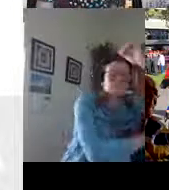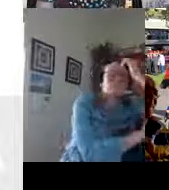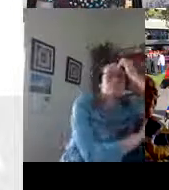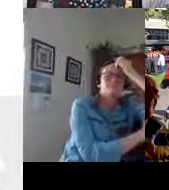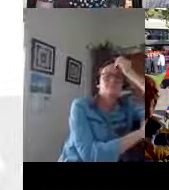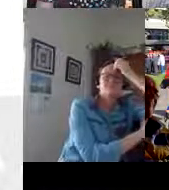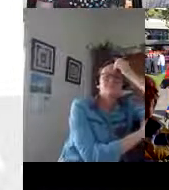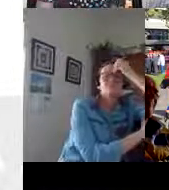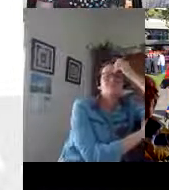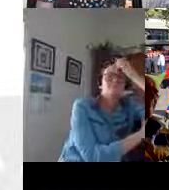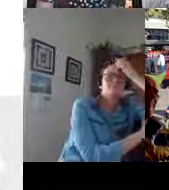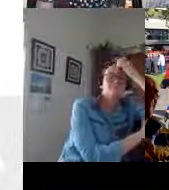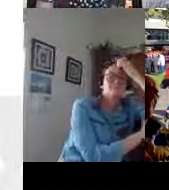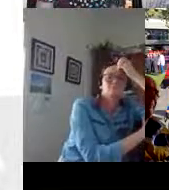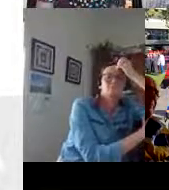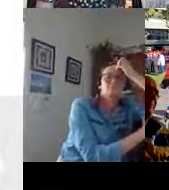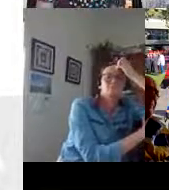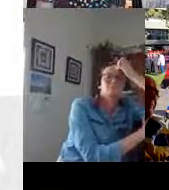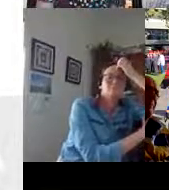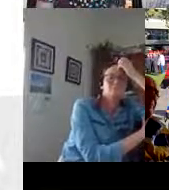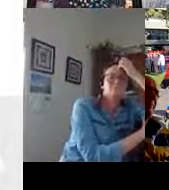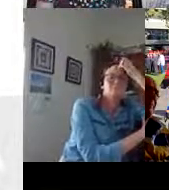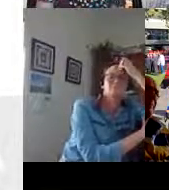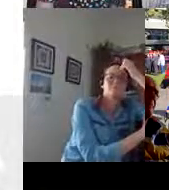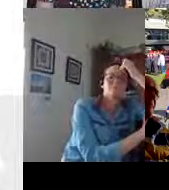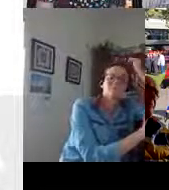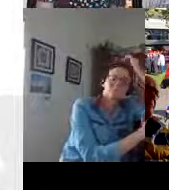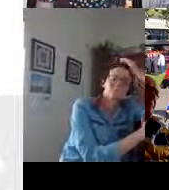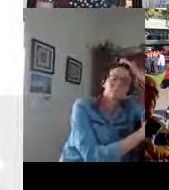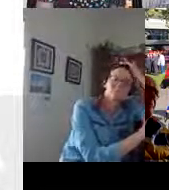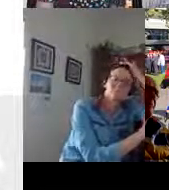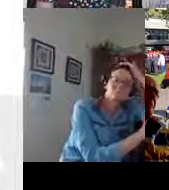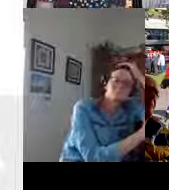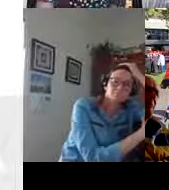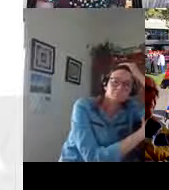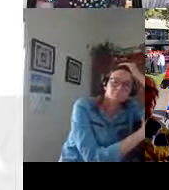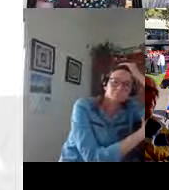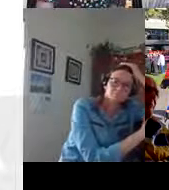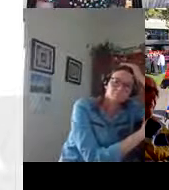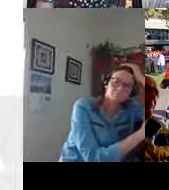energy project that has any sensible answer at the end from a return point of view.